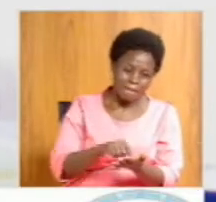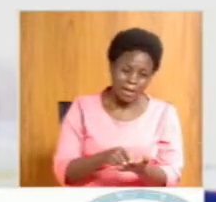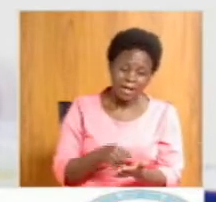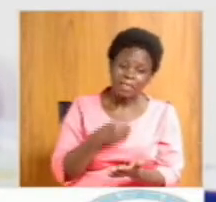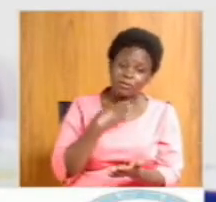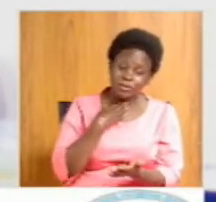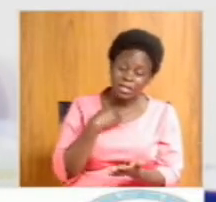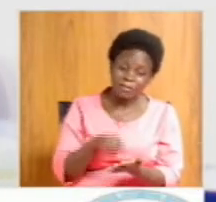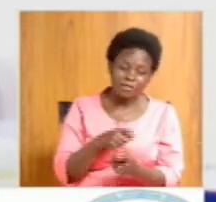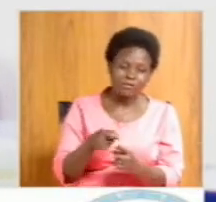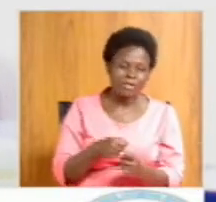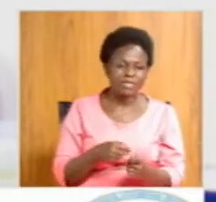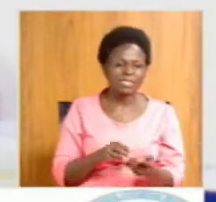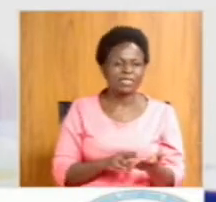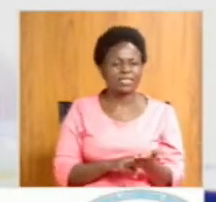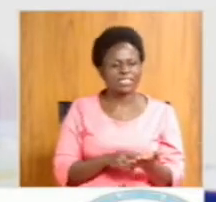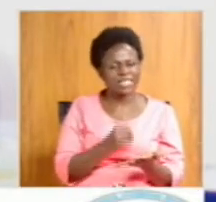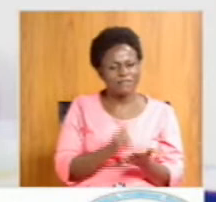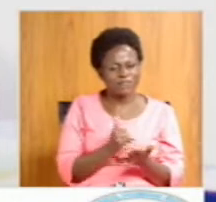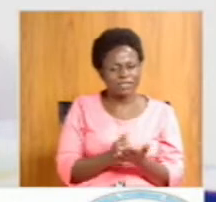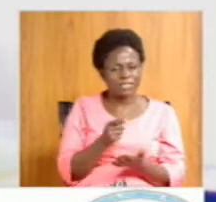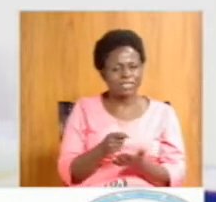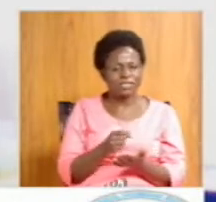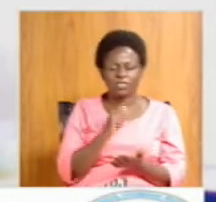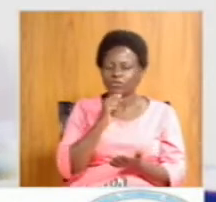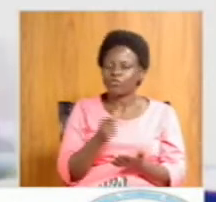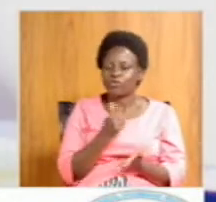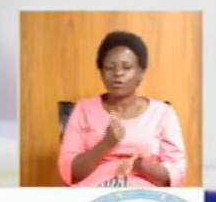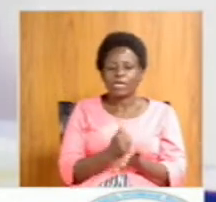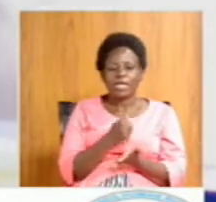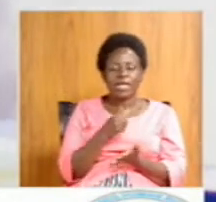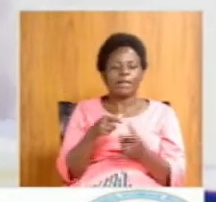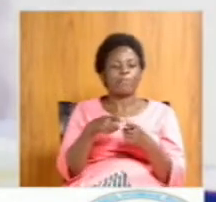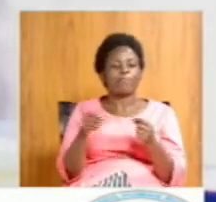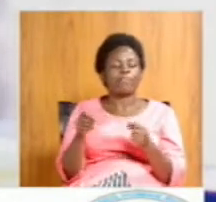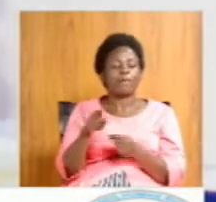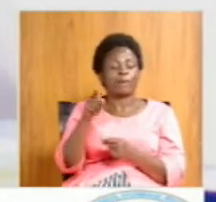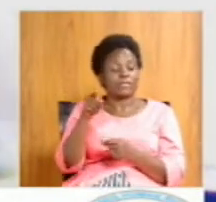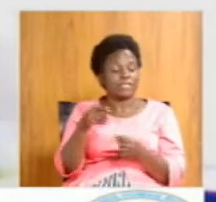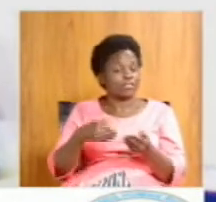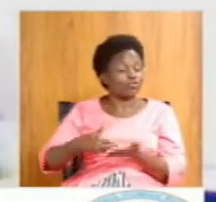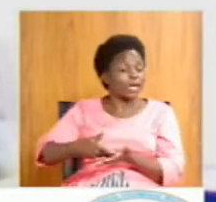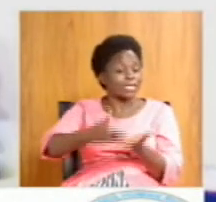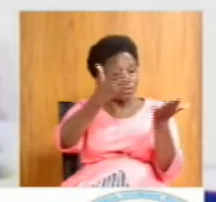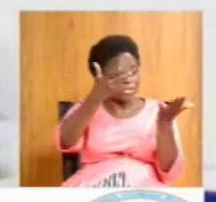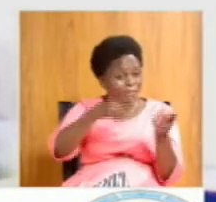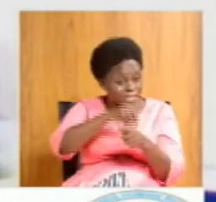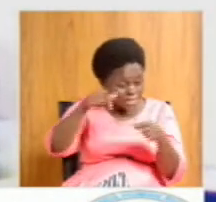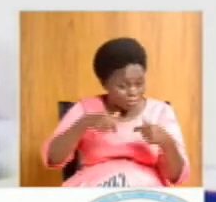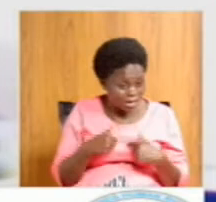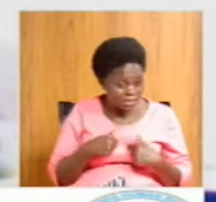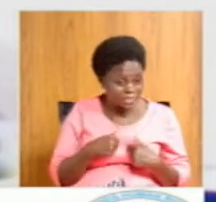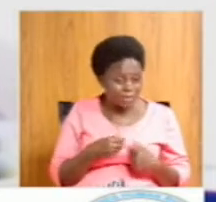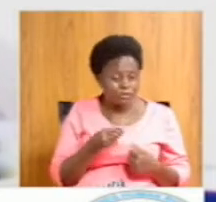if we have that advantage let us invest in it it will not only help the Japanese in terms of export but even us in terms